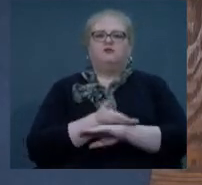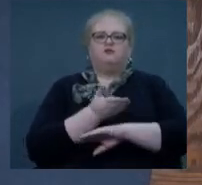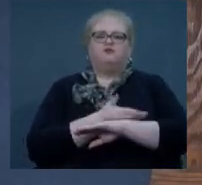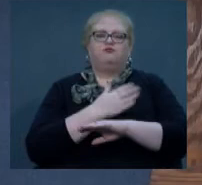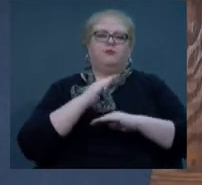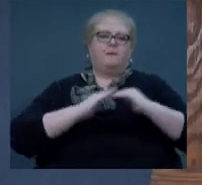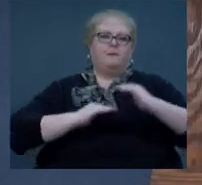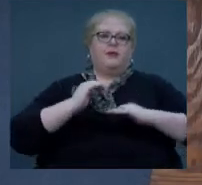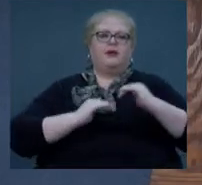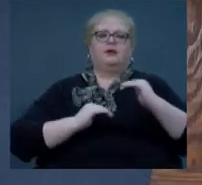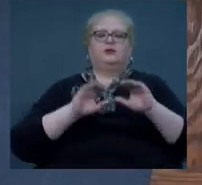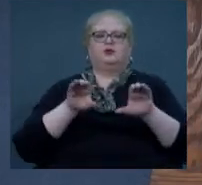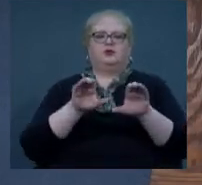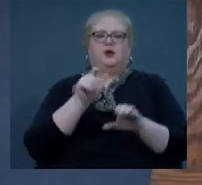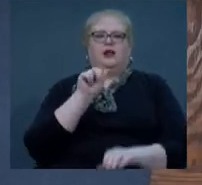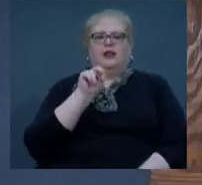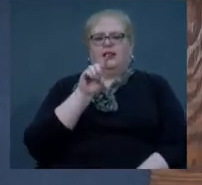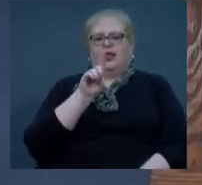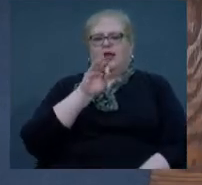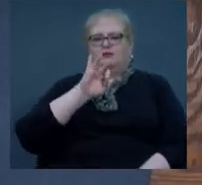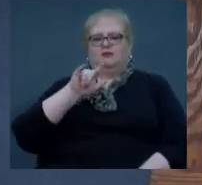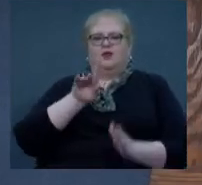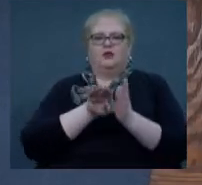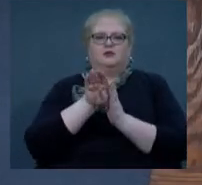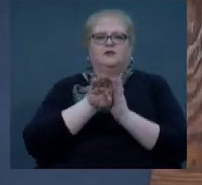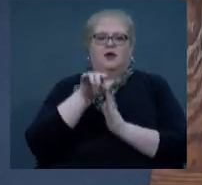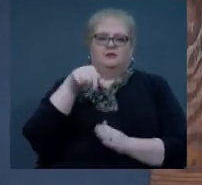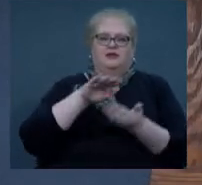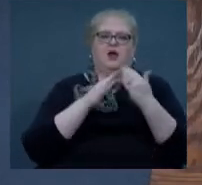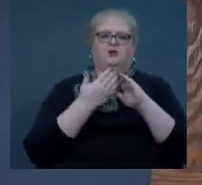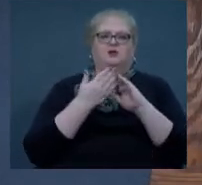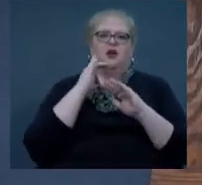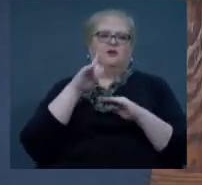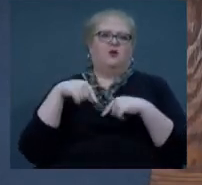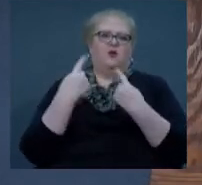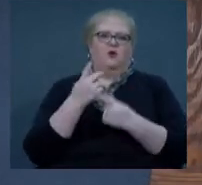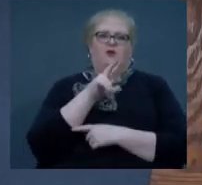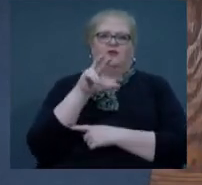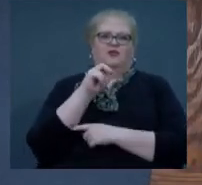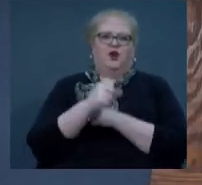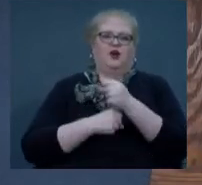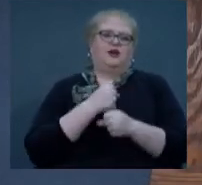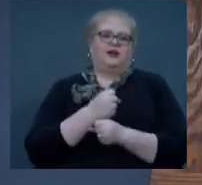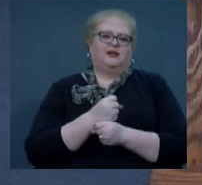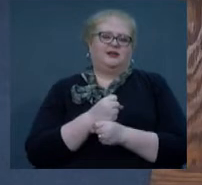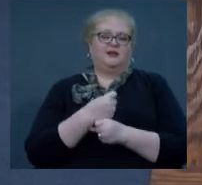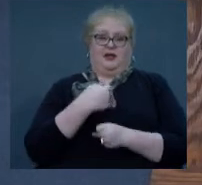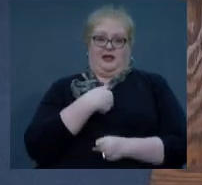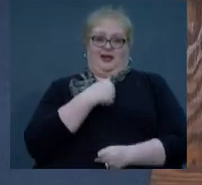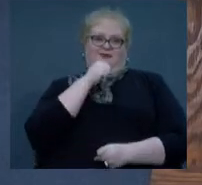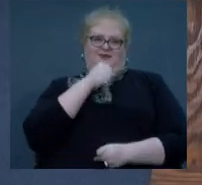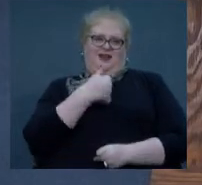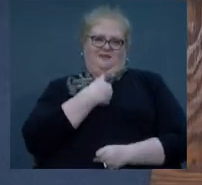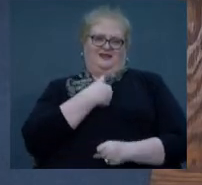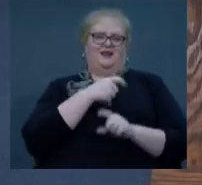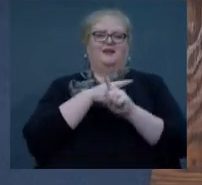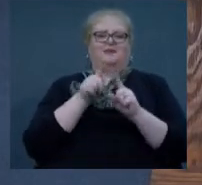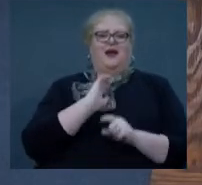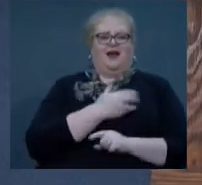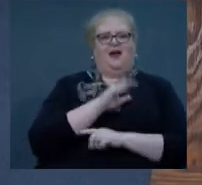and doing infill development downtown for over 30 years. I have not that long, but the company